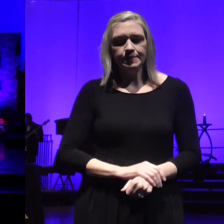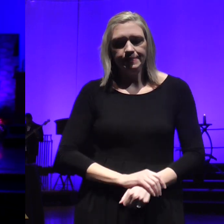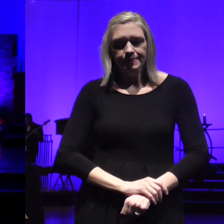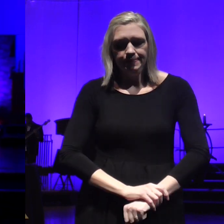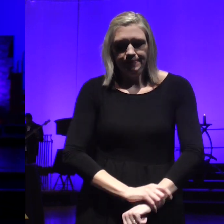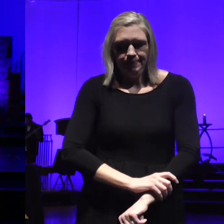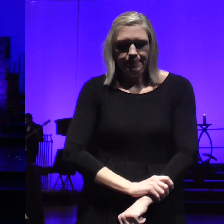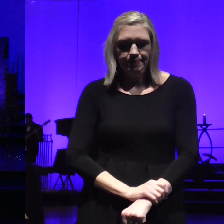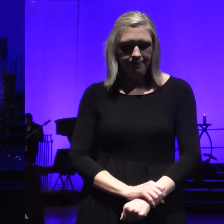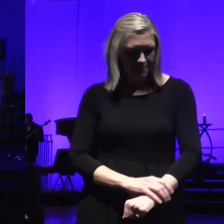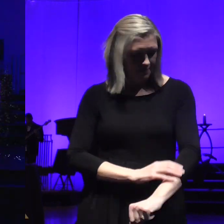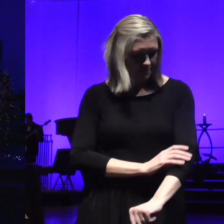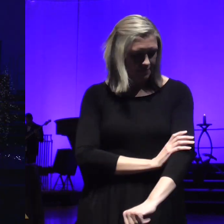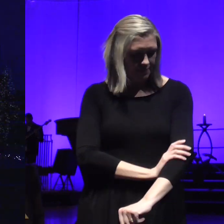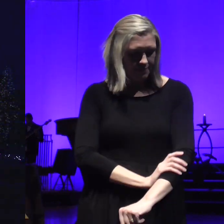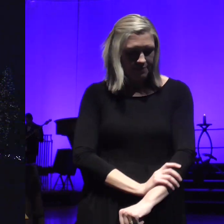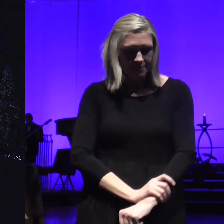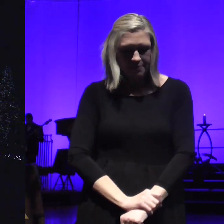place.